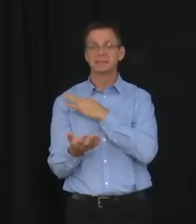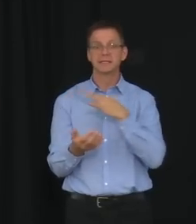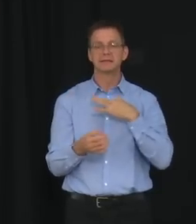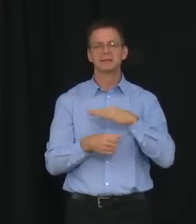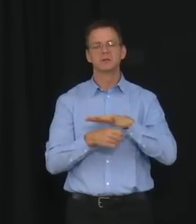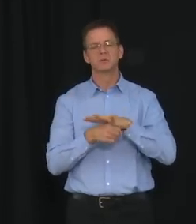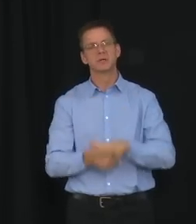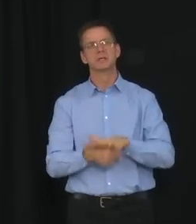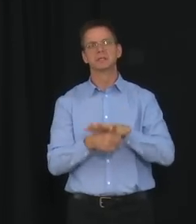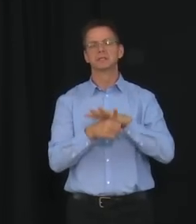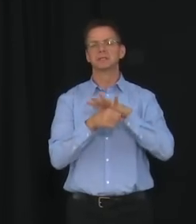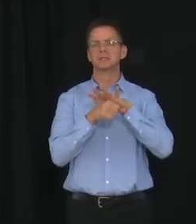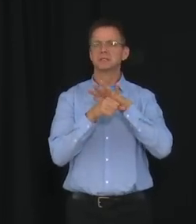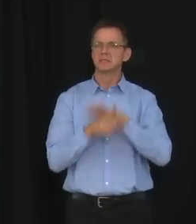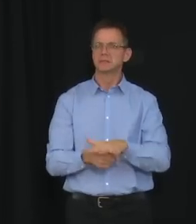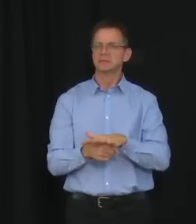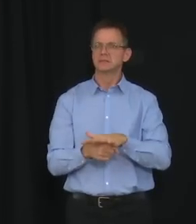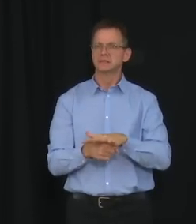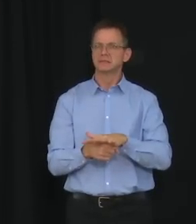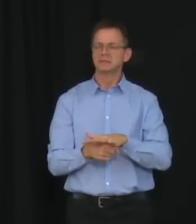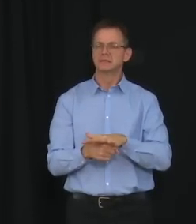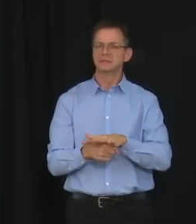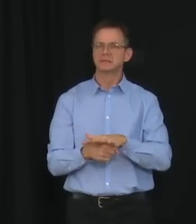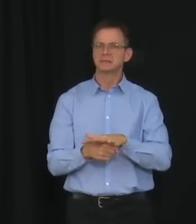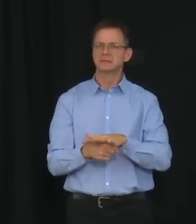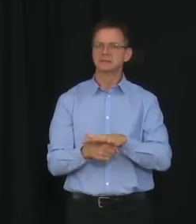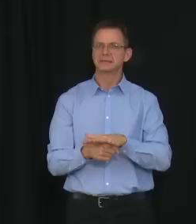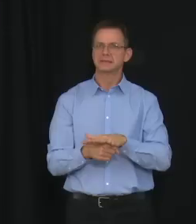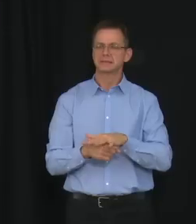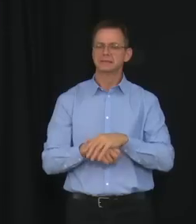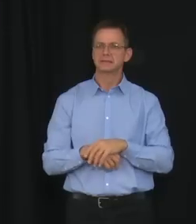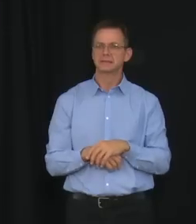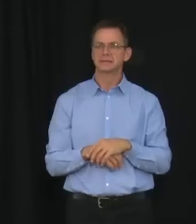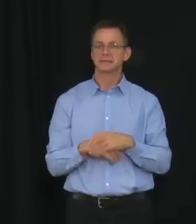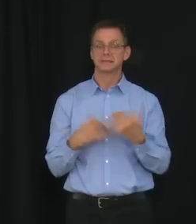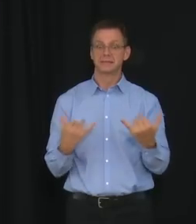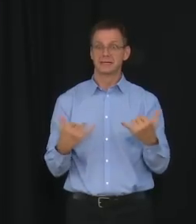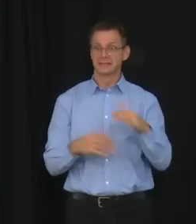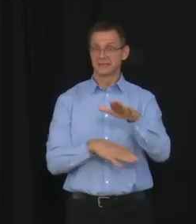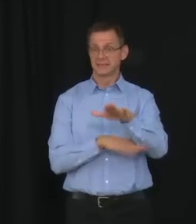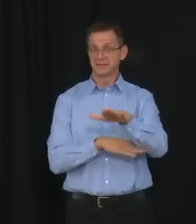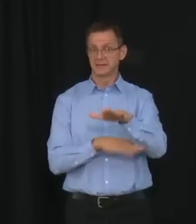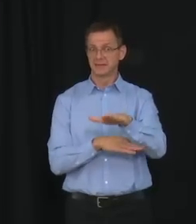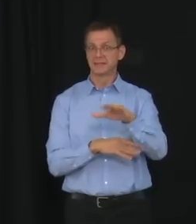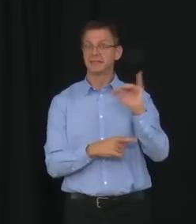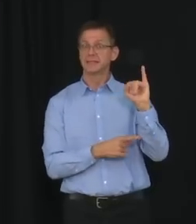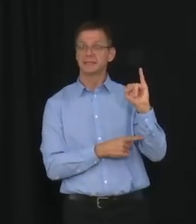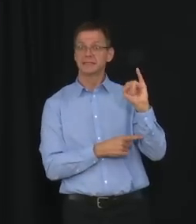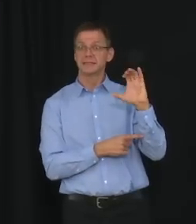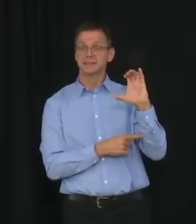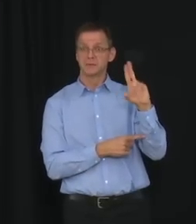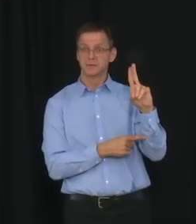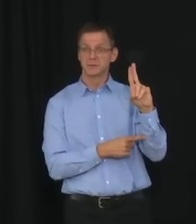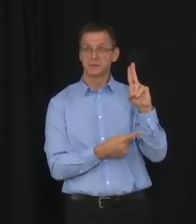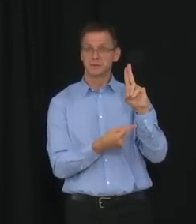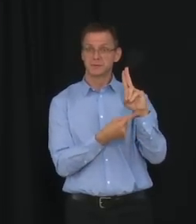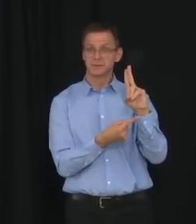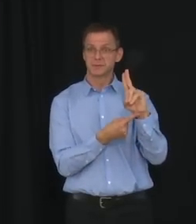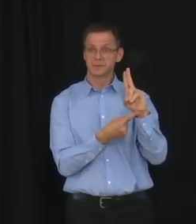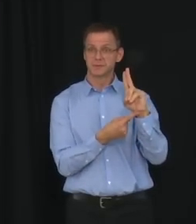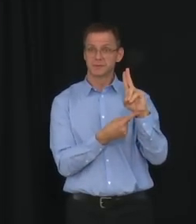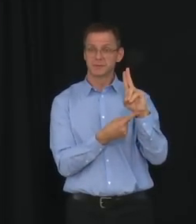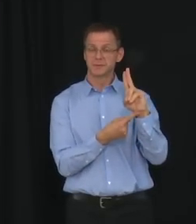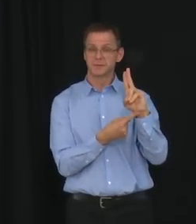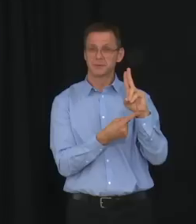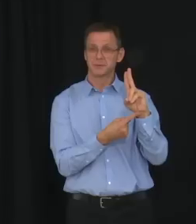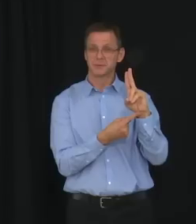This afternoon, our ICU capacity is at 87% of all our capacity, including the surge capacity that we have